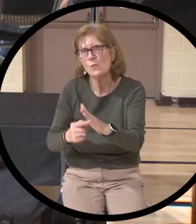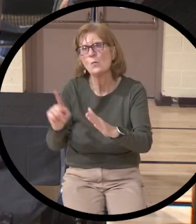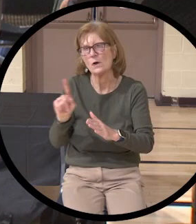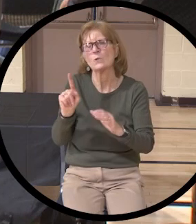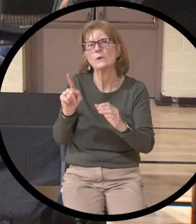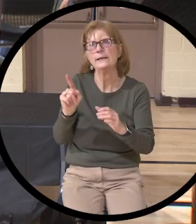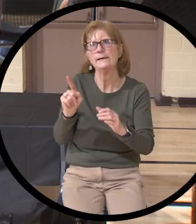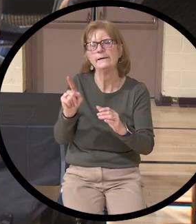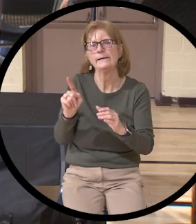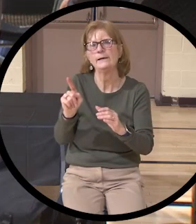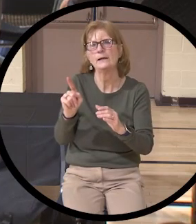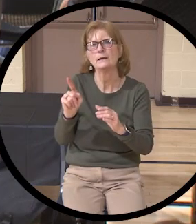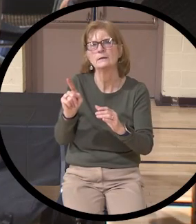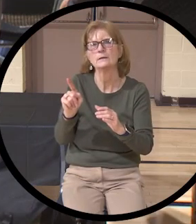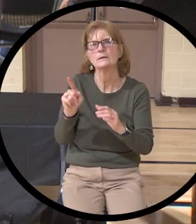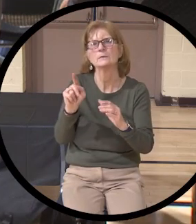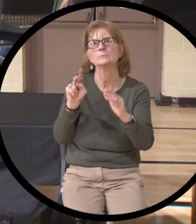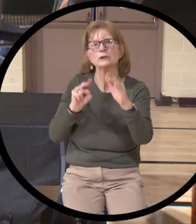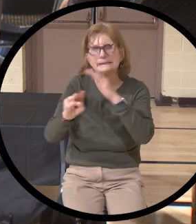well.